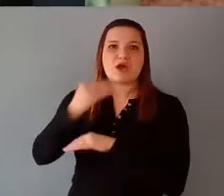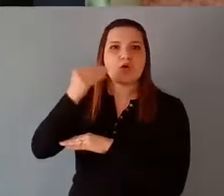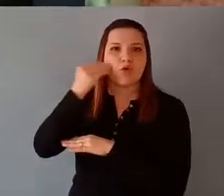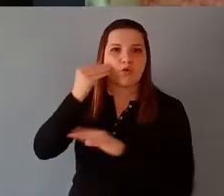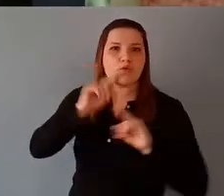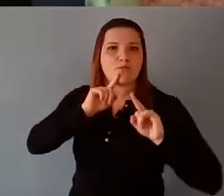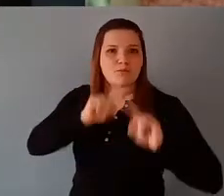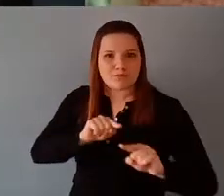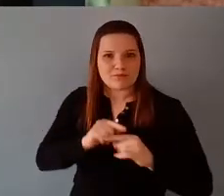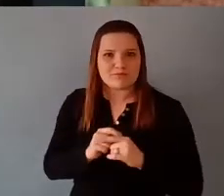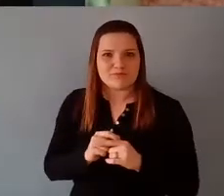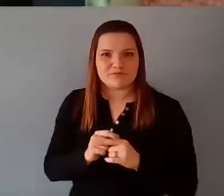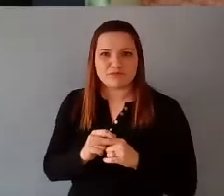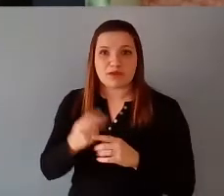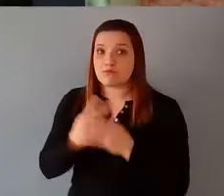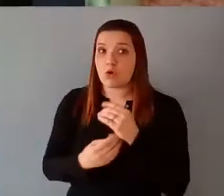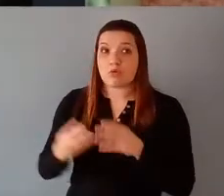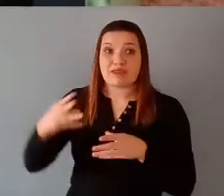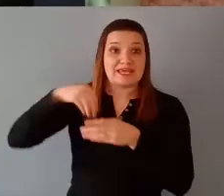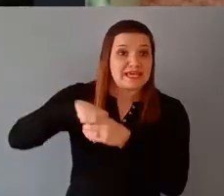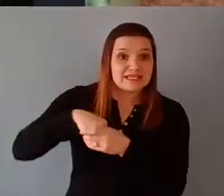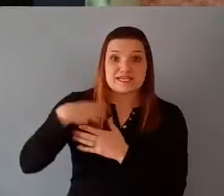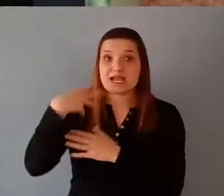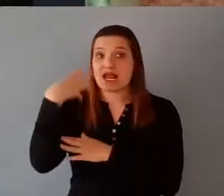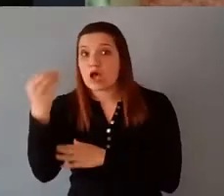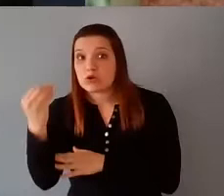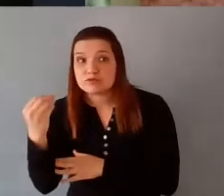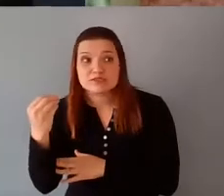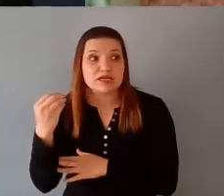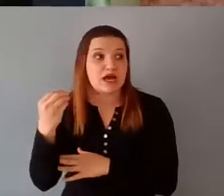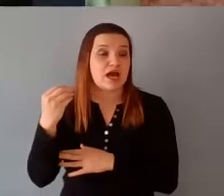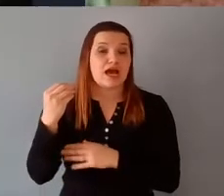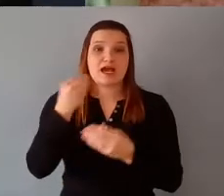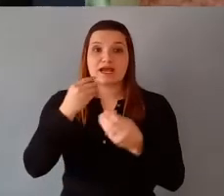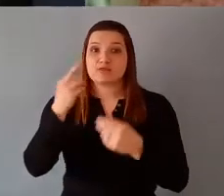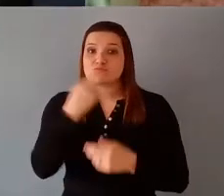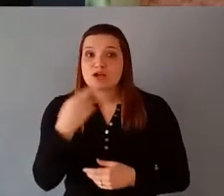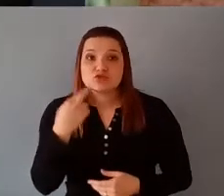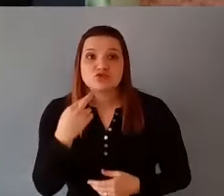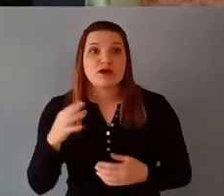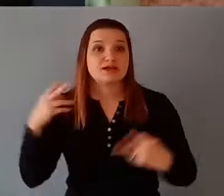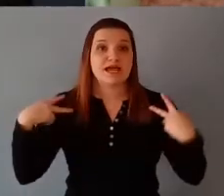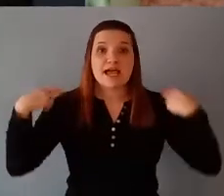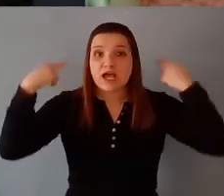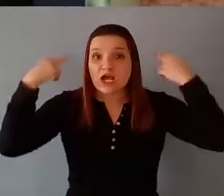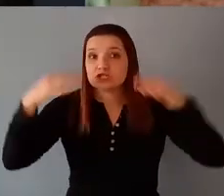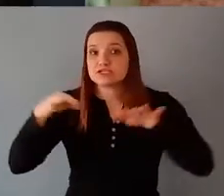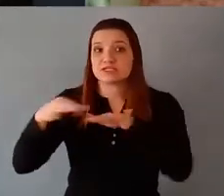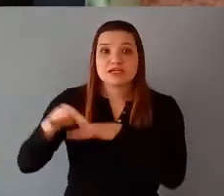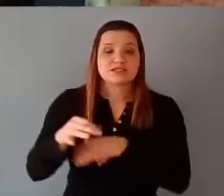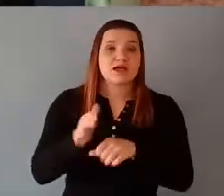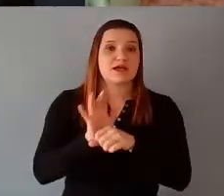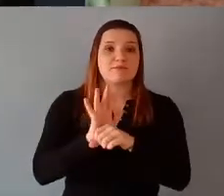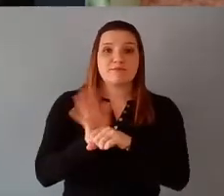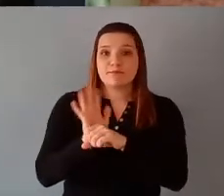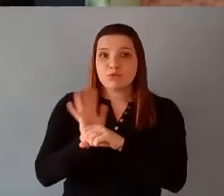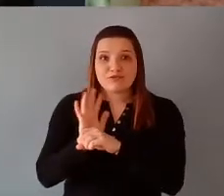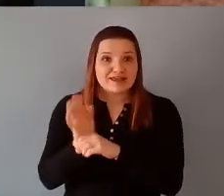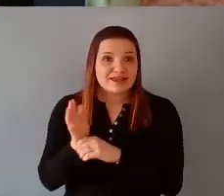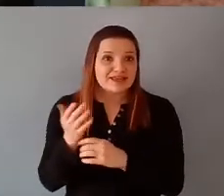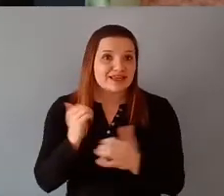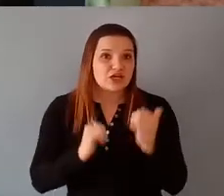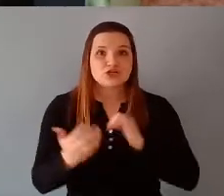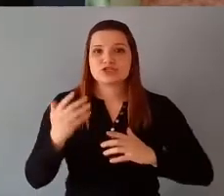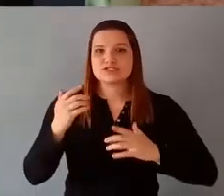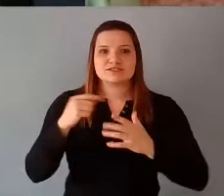indoor and outdoor dining closes, nail salons, hair salons, movie theaters, essentially even those things